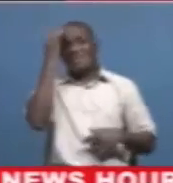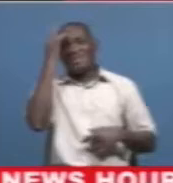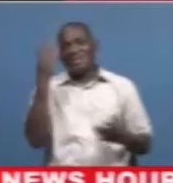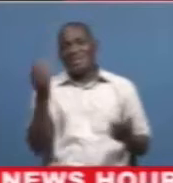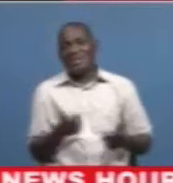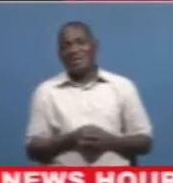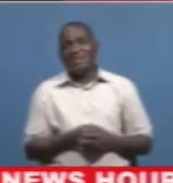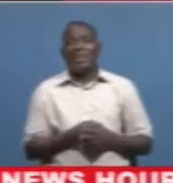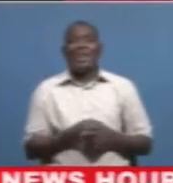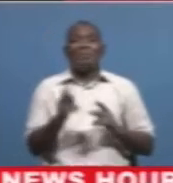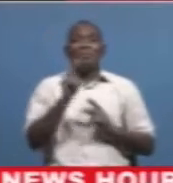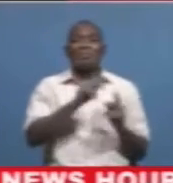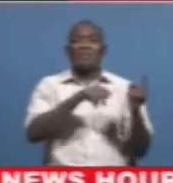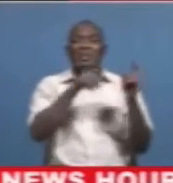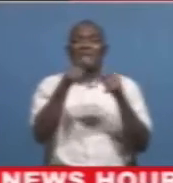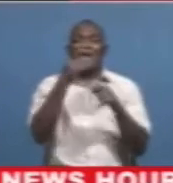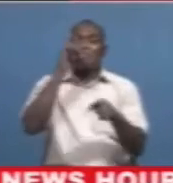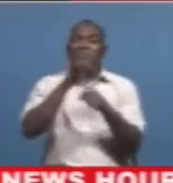here.